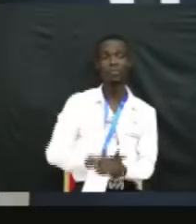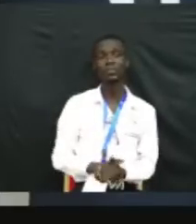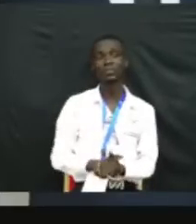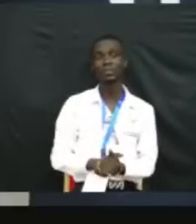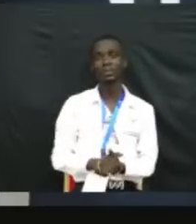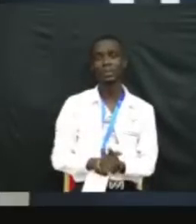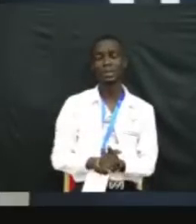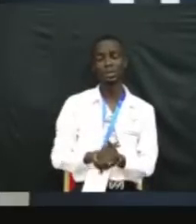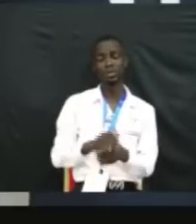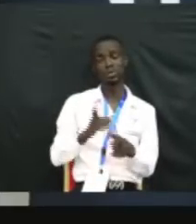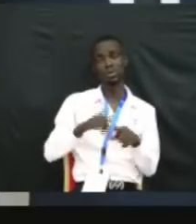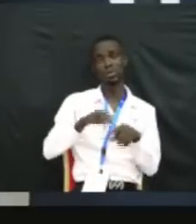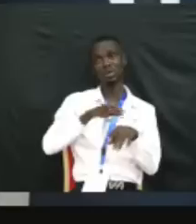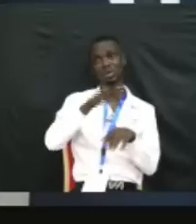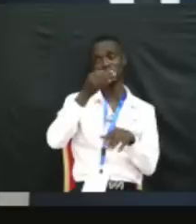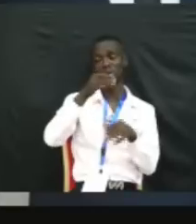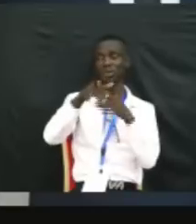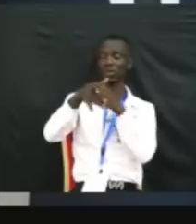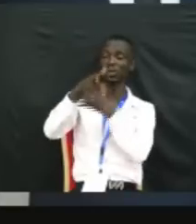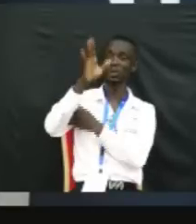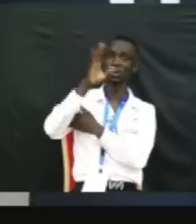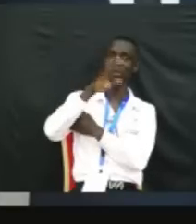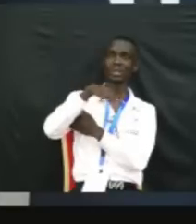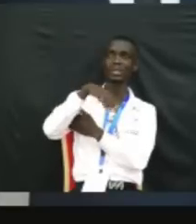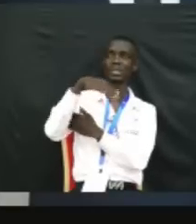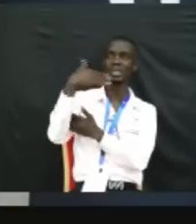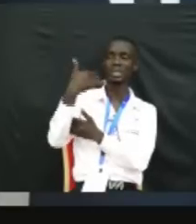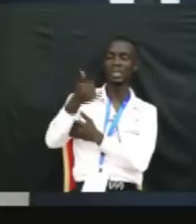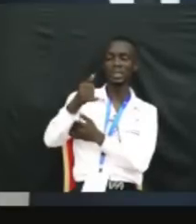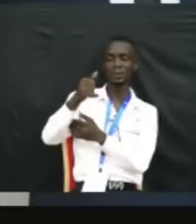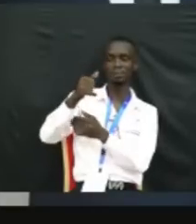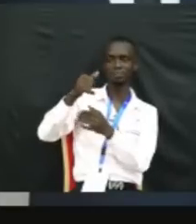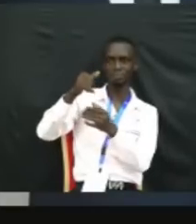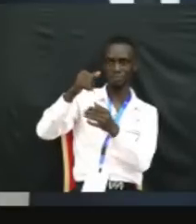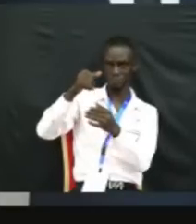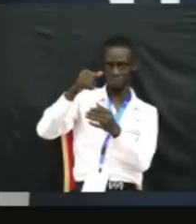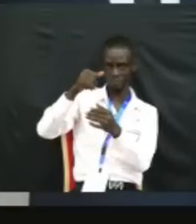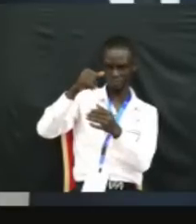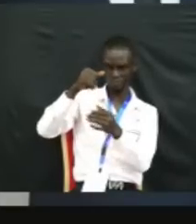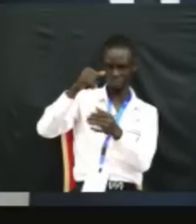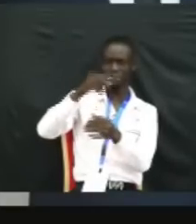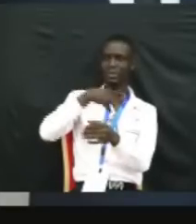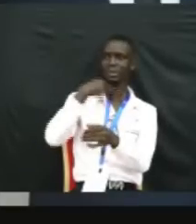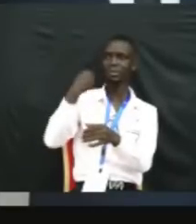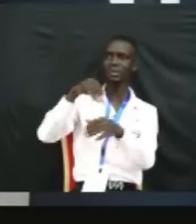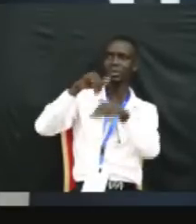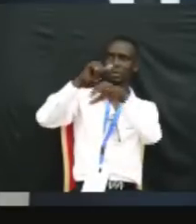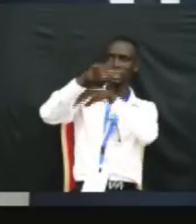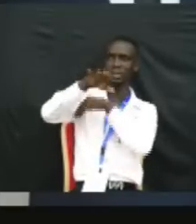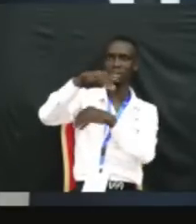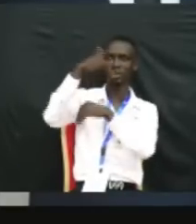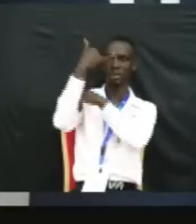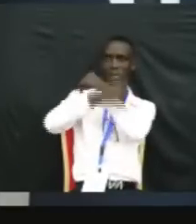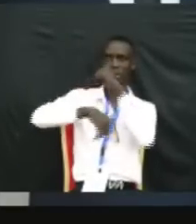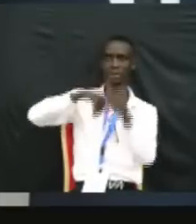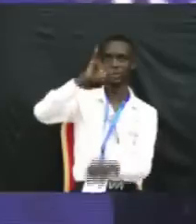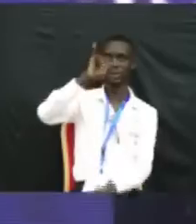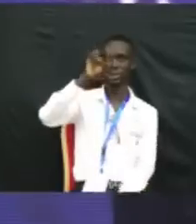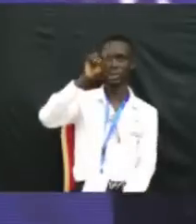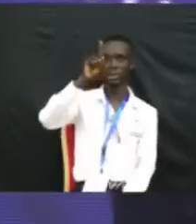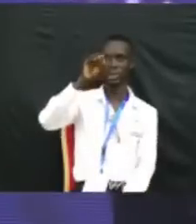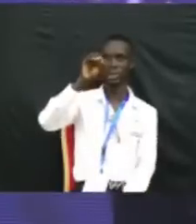Now to the glory of God, a resident missionary will be posted to Indonesia this year.